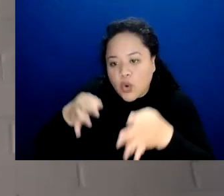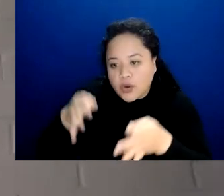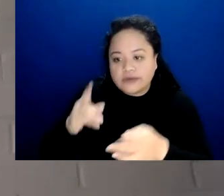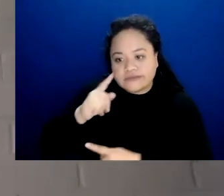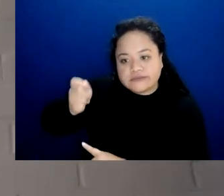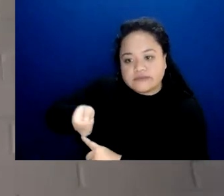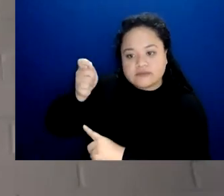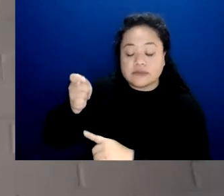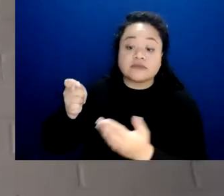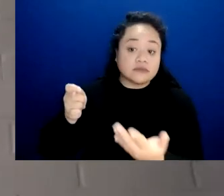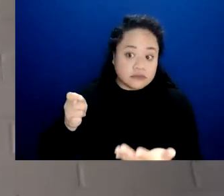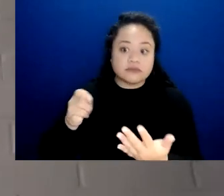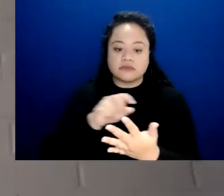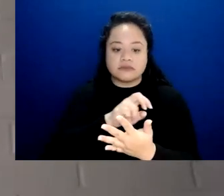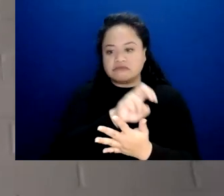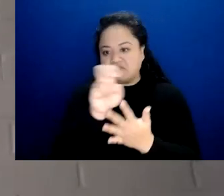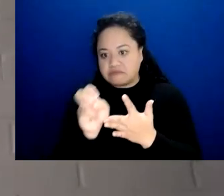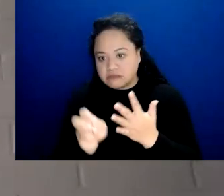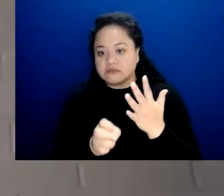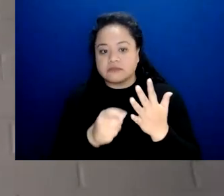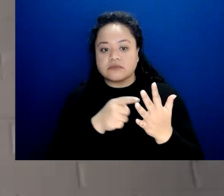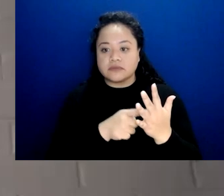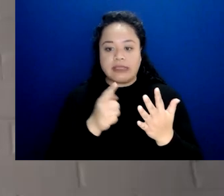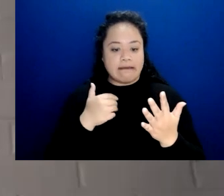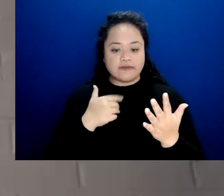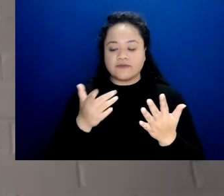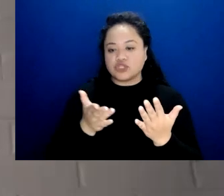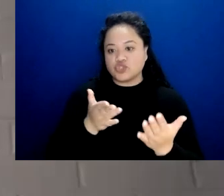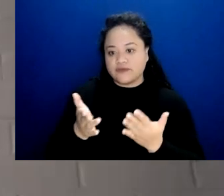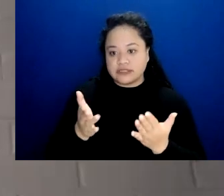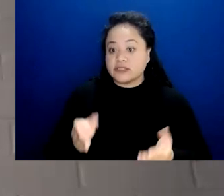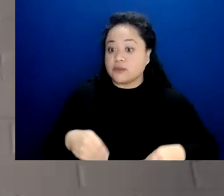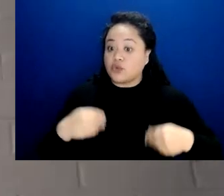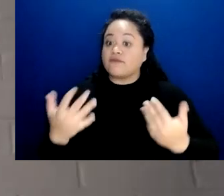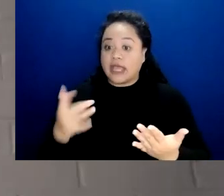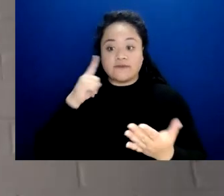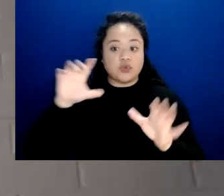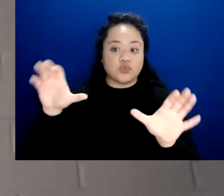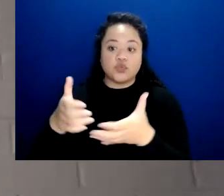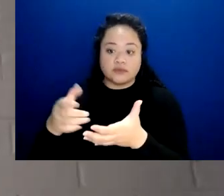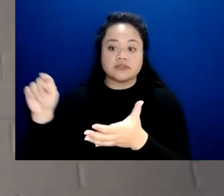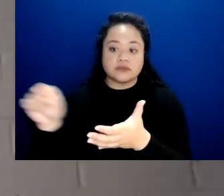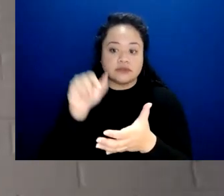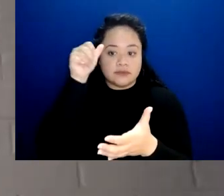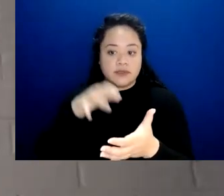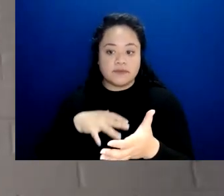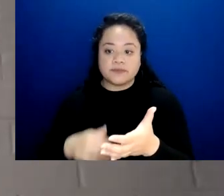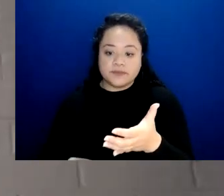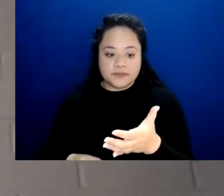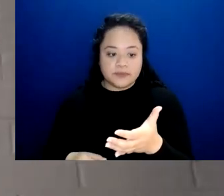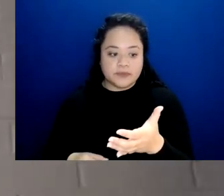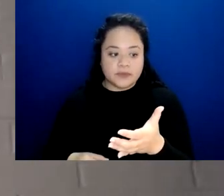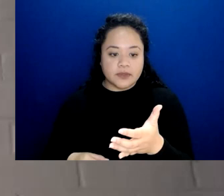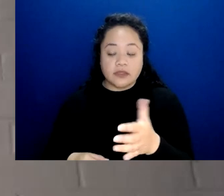sources would provide, you know, participants for, you know, for our groups. And the